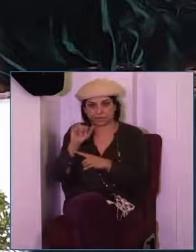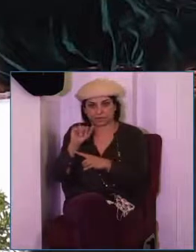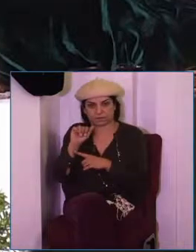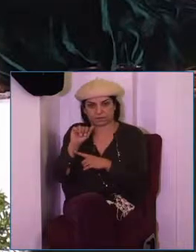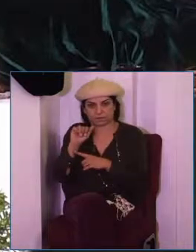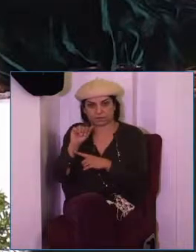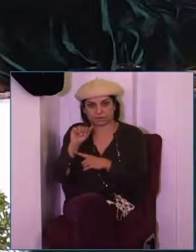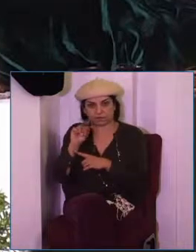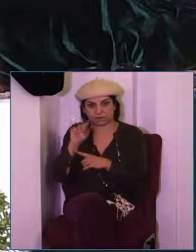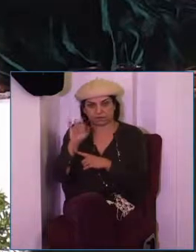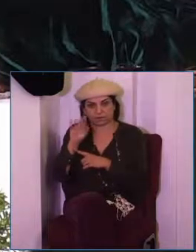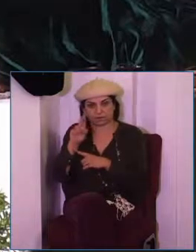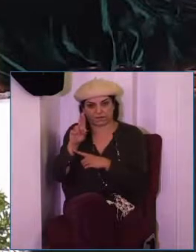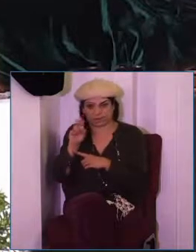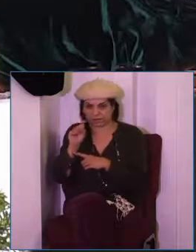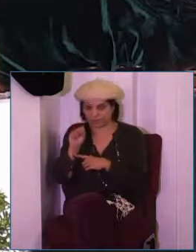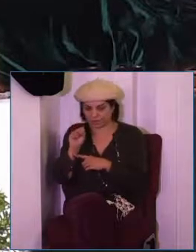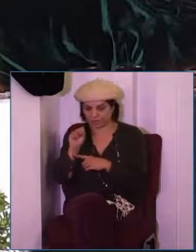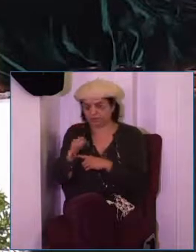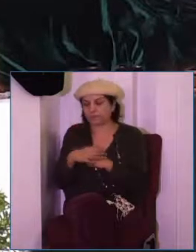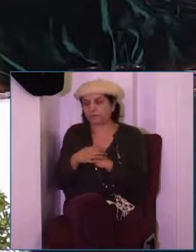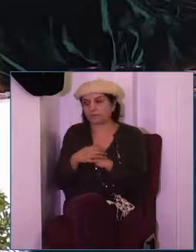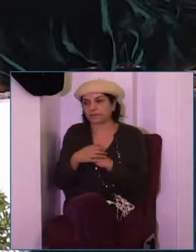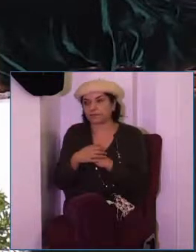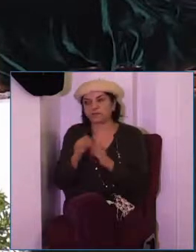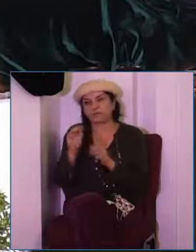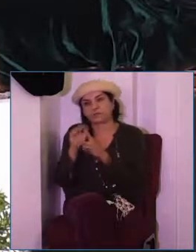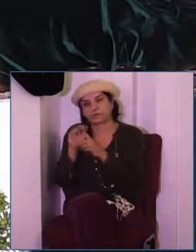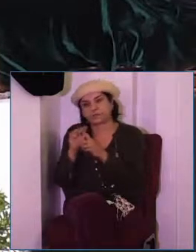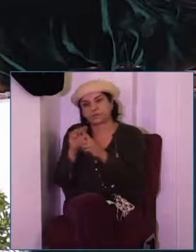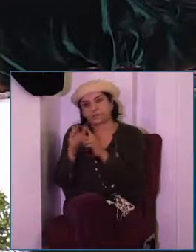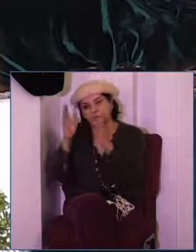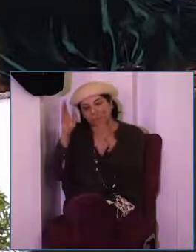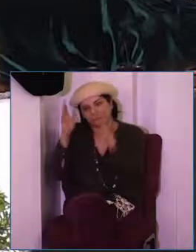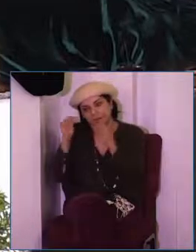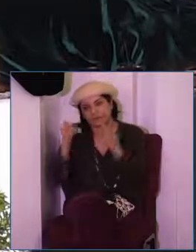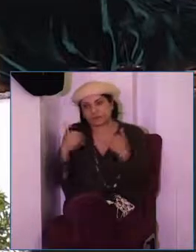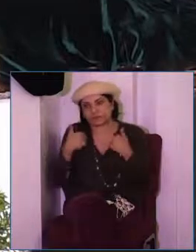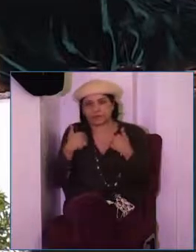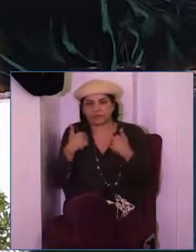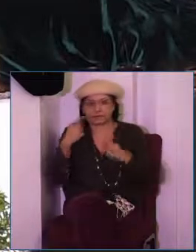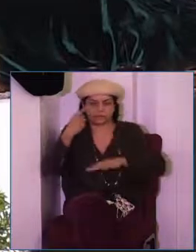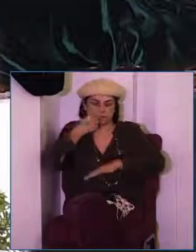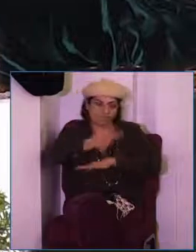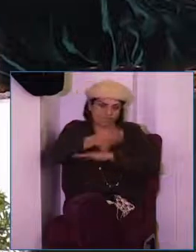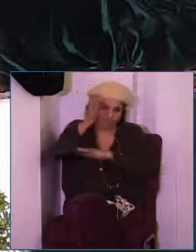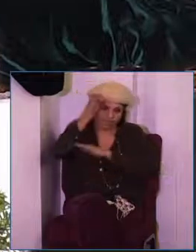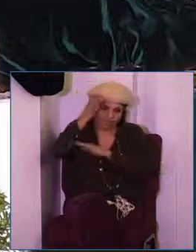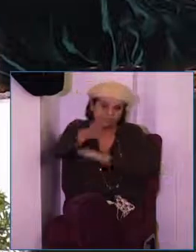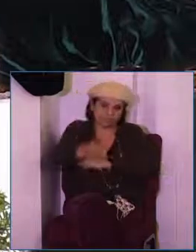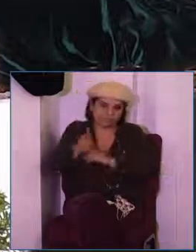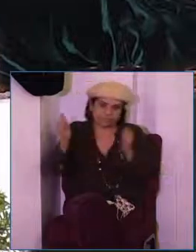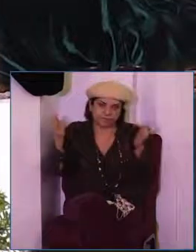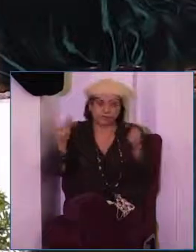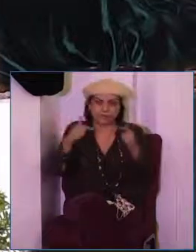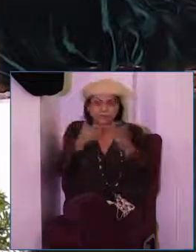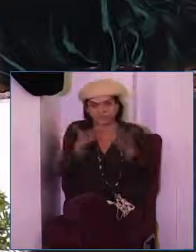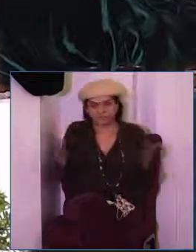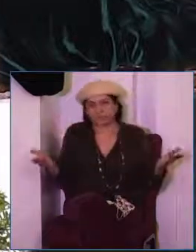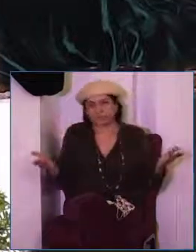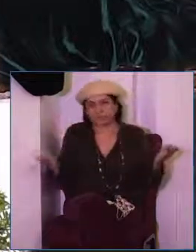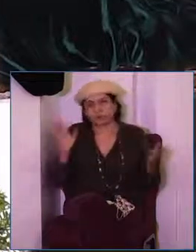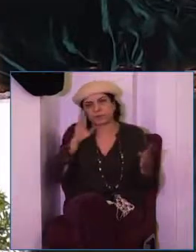It's a reminder of the hope we have that one day all of this will